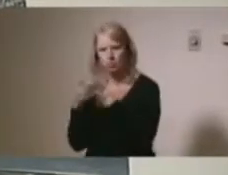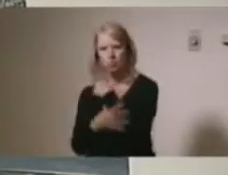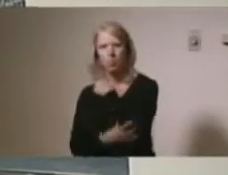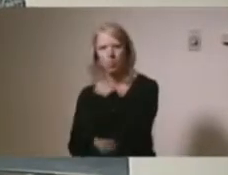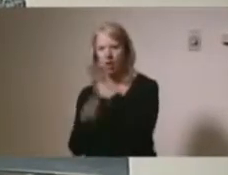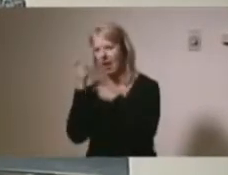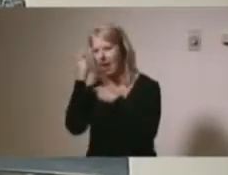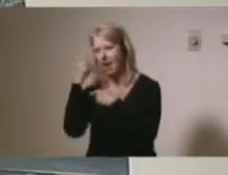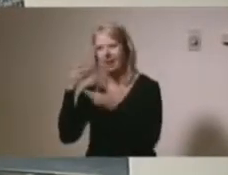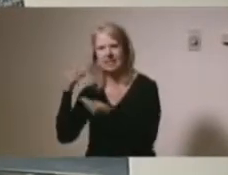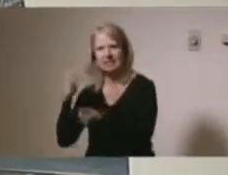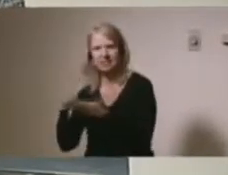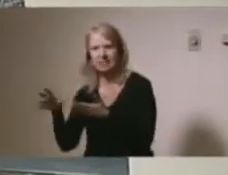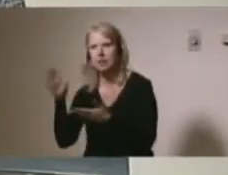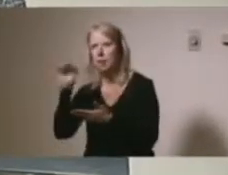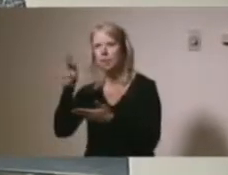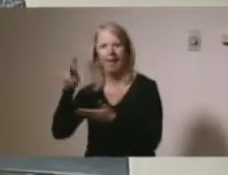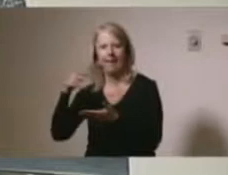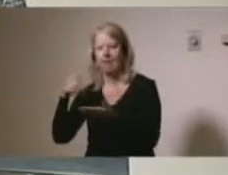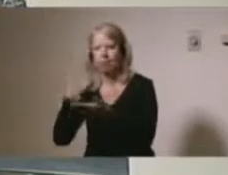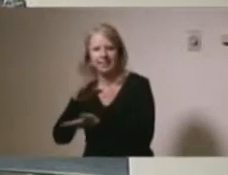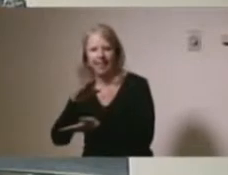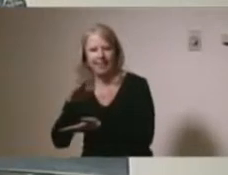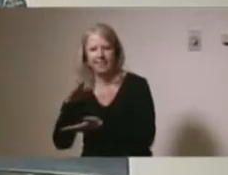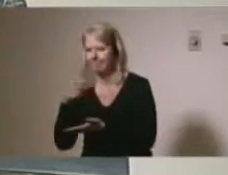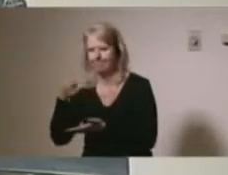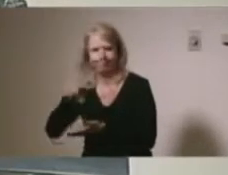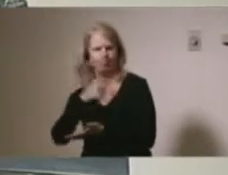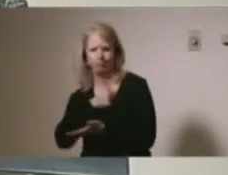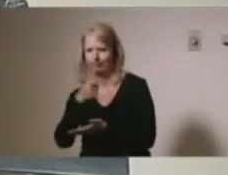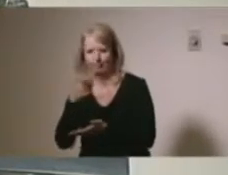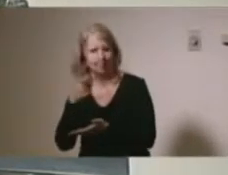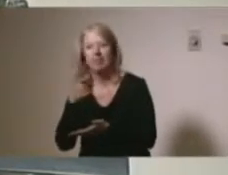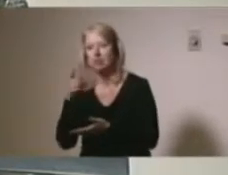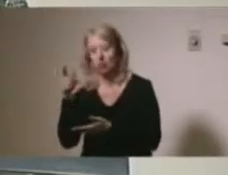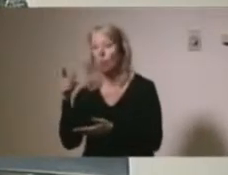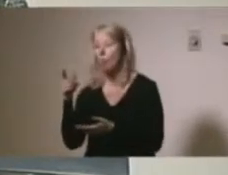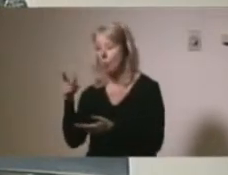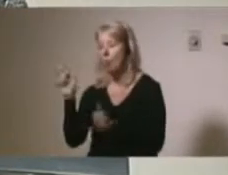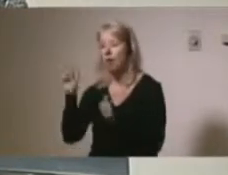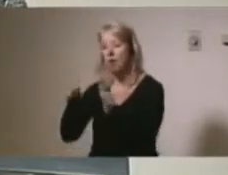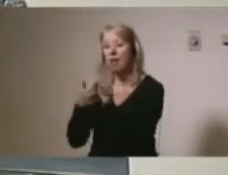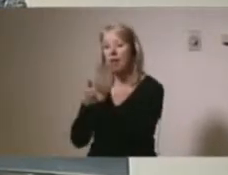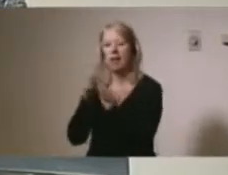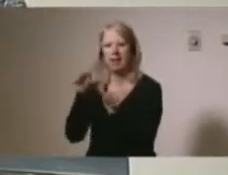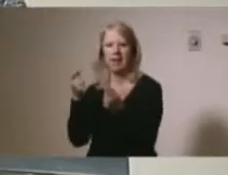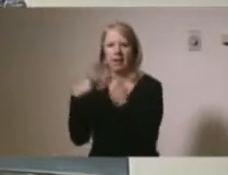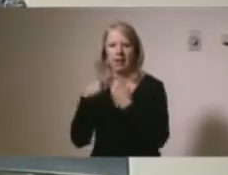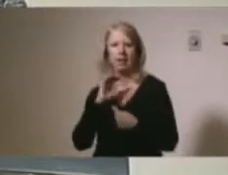the banks reject them, and they can come to our postal bank.